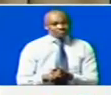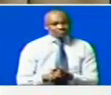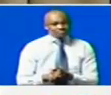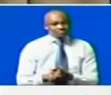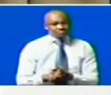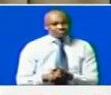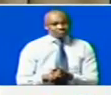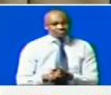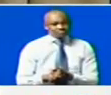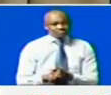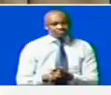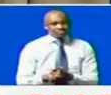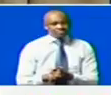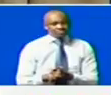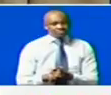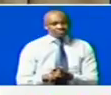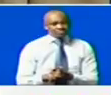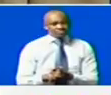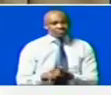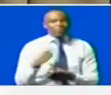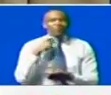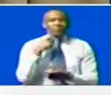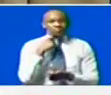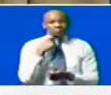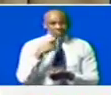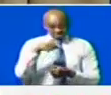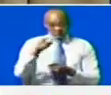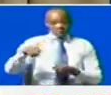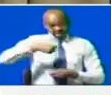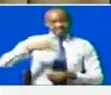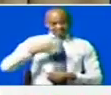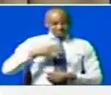Is getting back to work. Yeah. So that as a people,